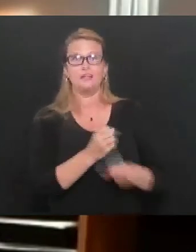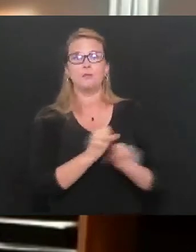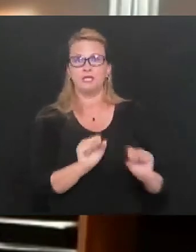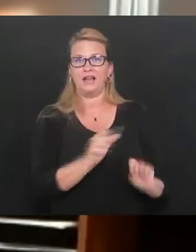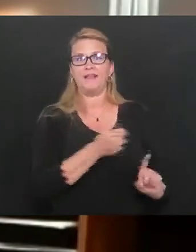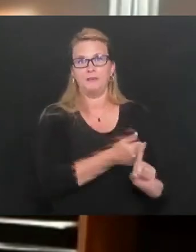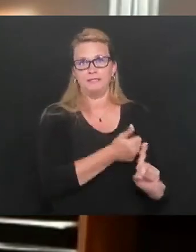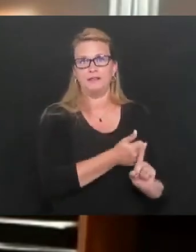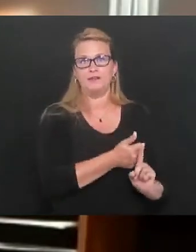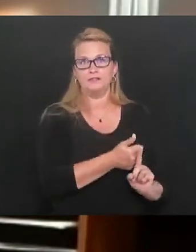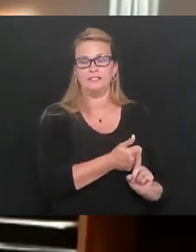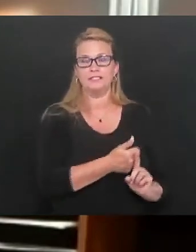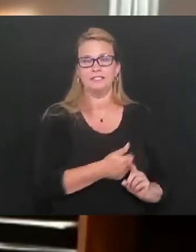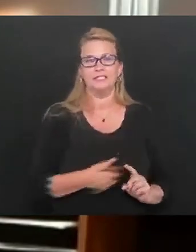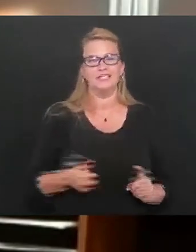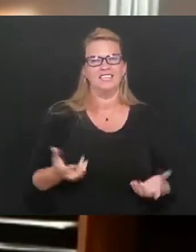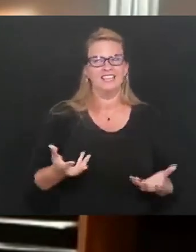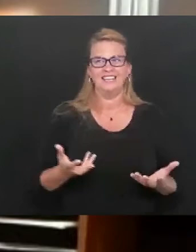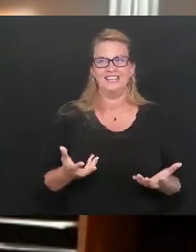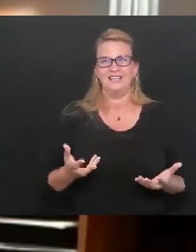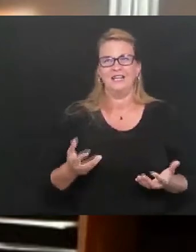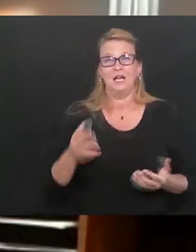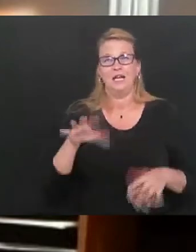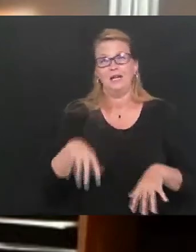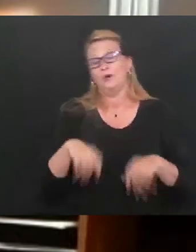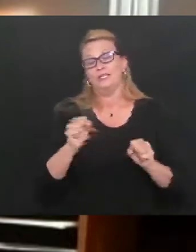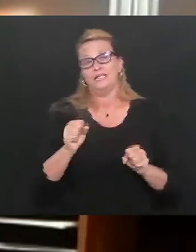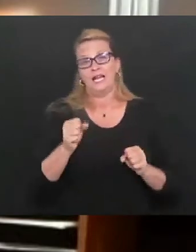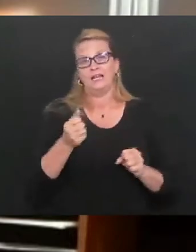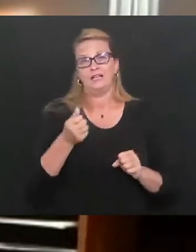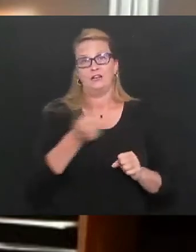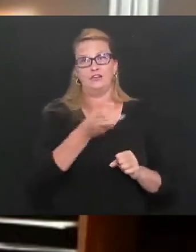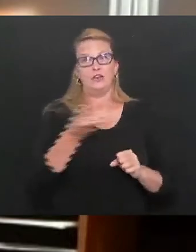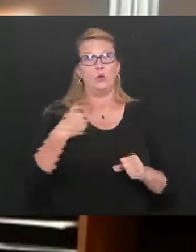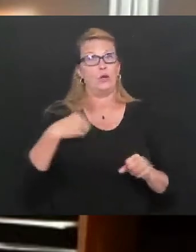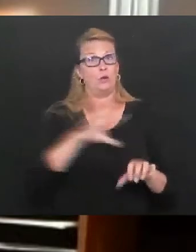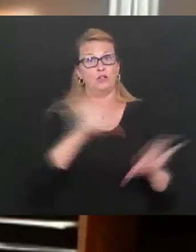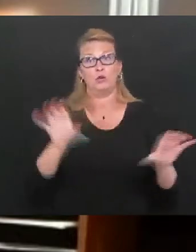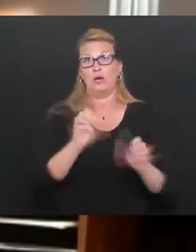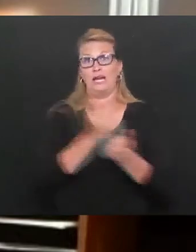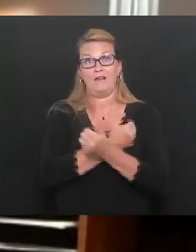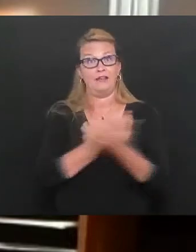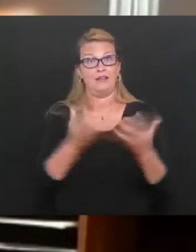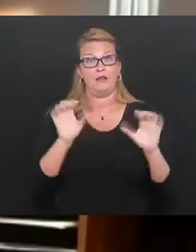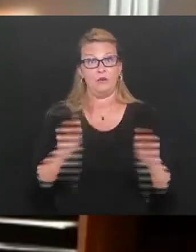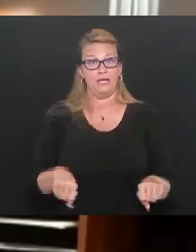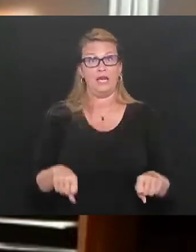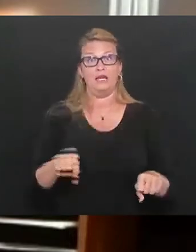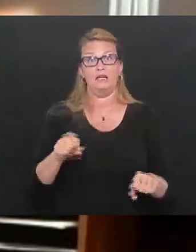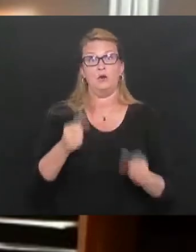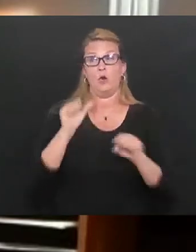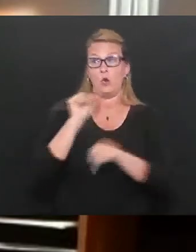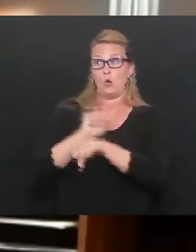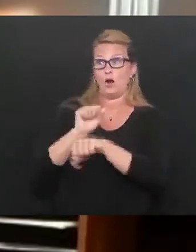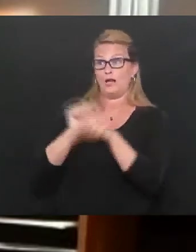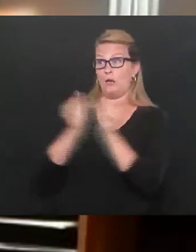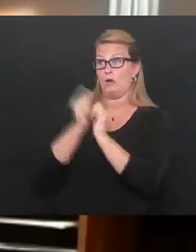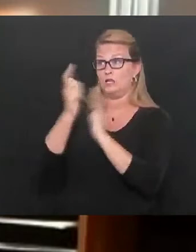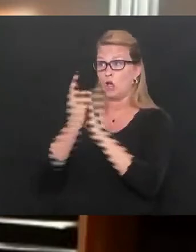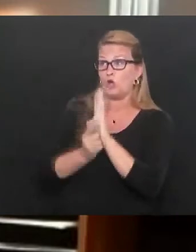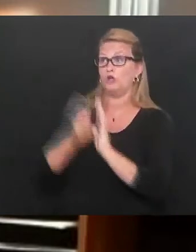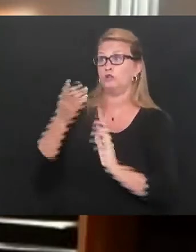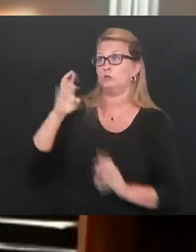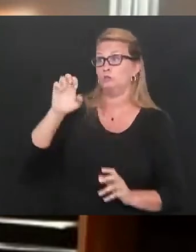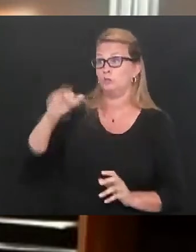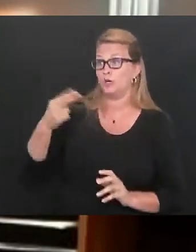may seem on its face that it took a number of days to do it, we were doing our due diligence, working with our breach coach and all the folks who are experts in this